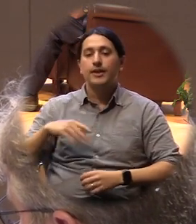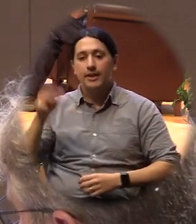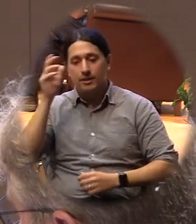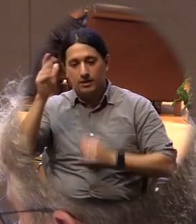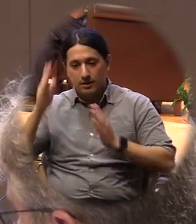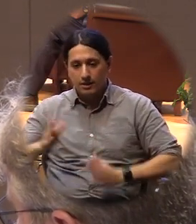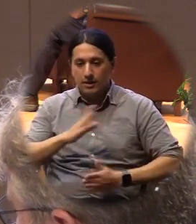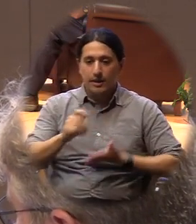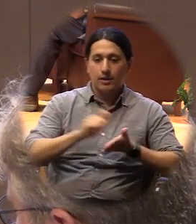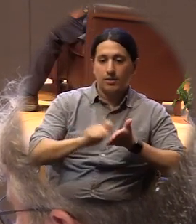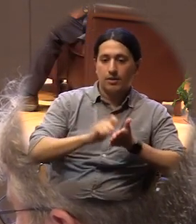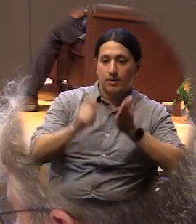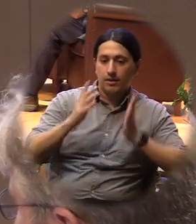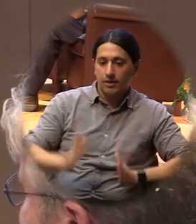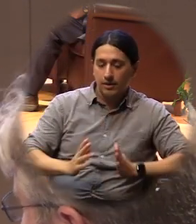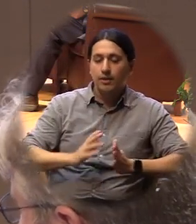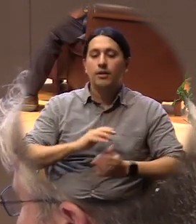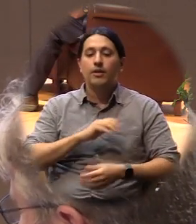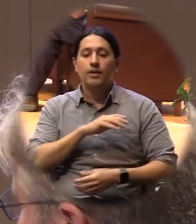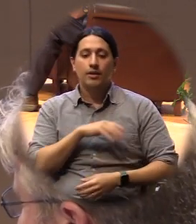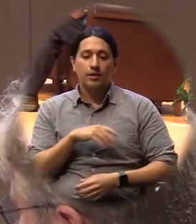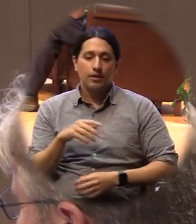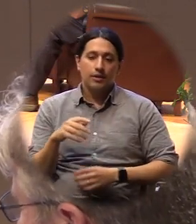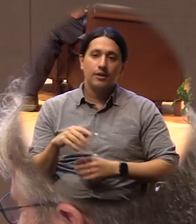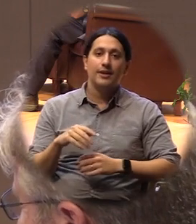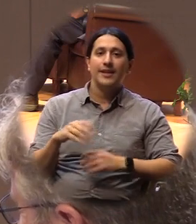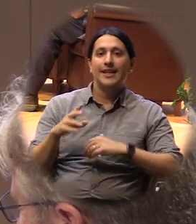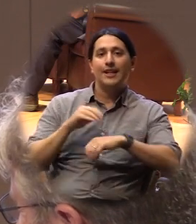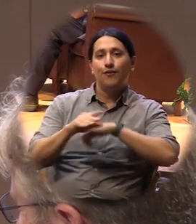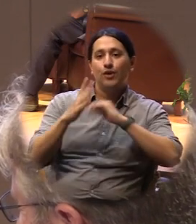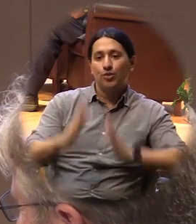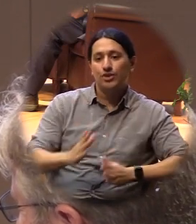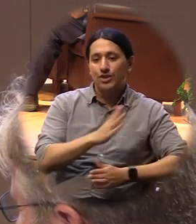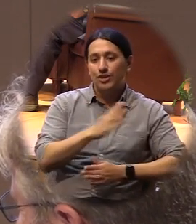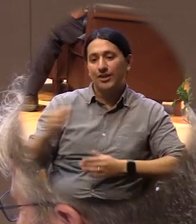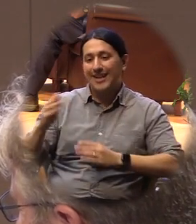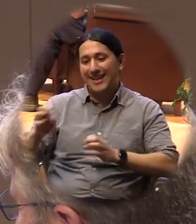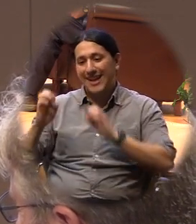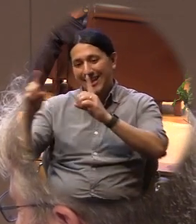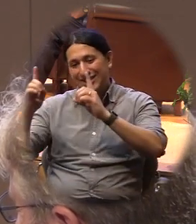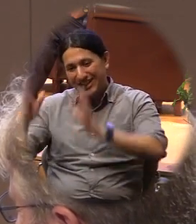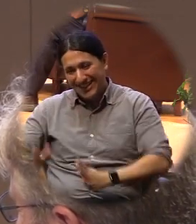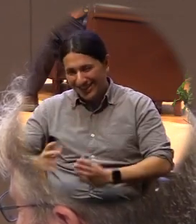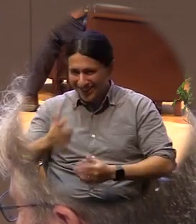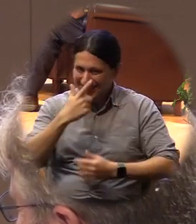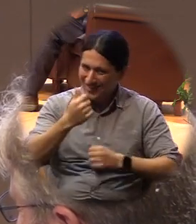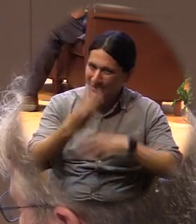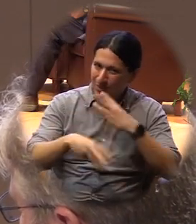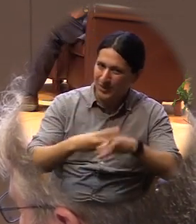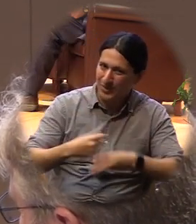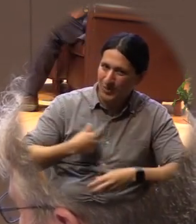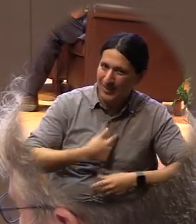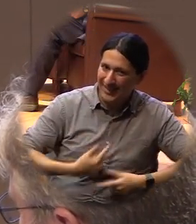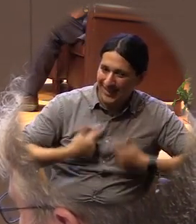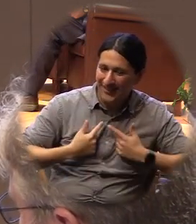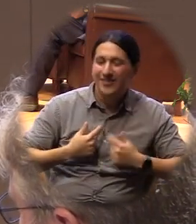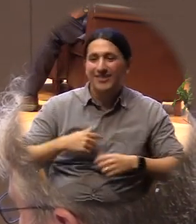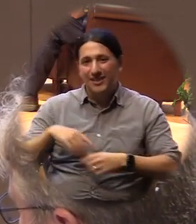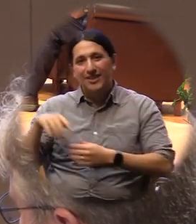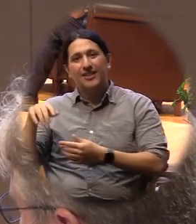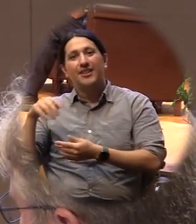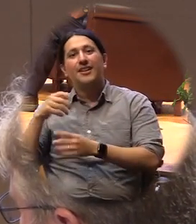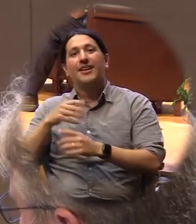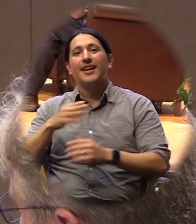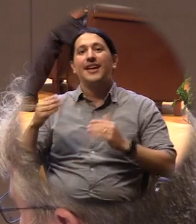influence slash educator it's kind of an interesting world to be in um an author named walela